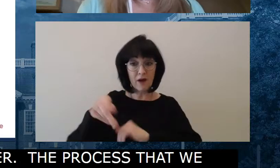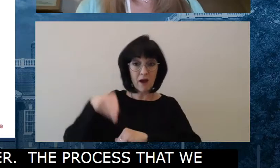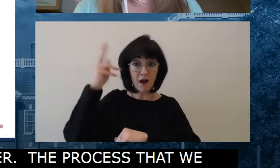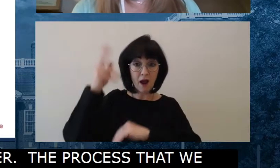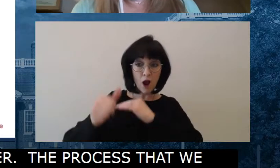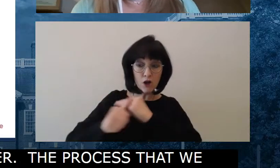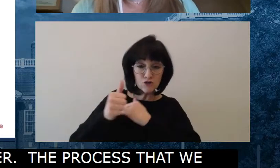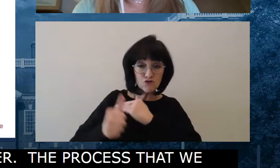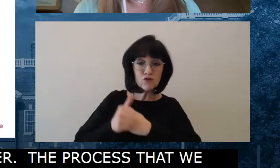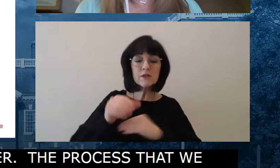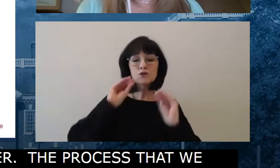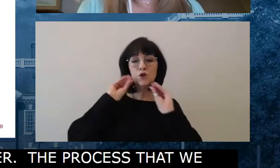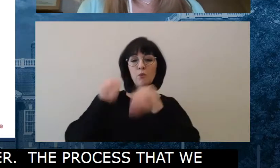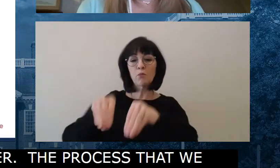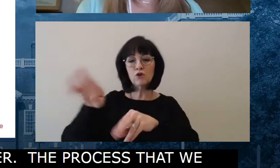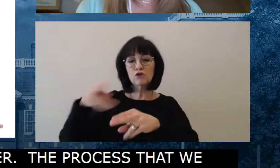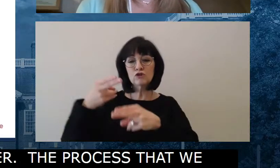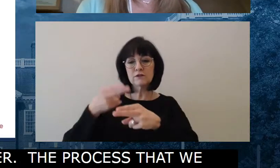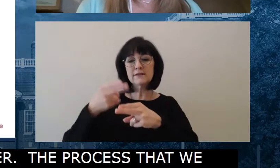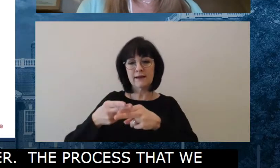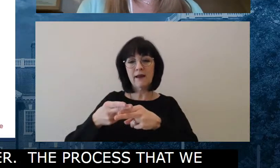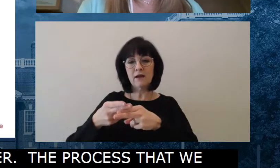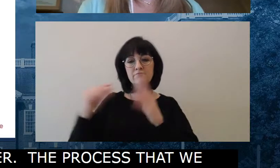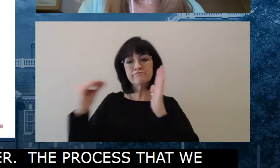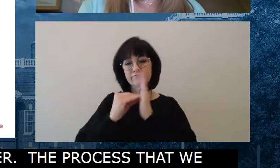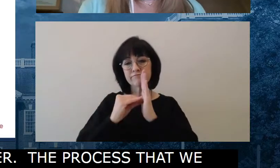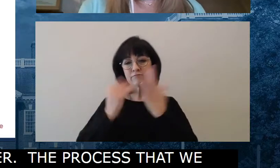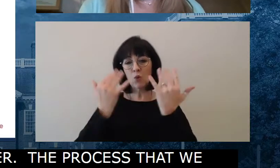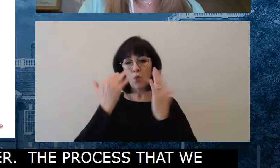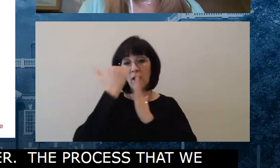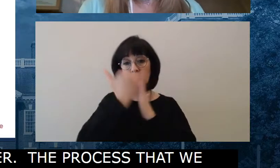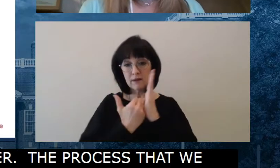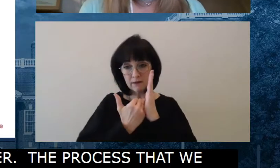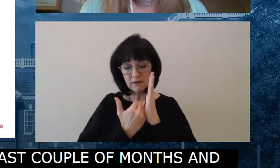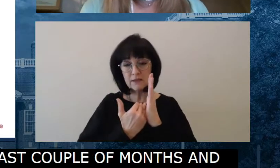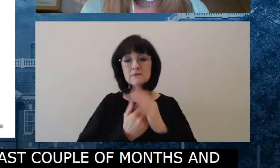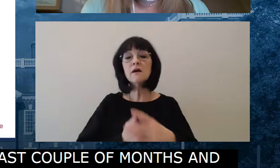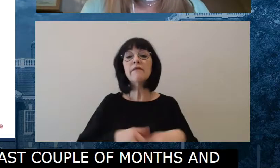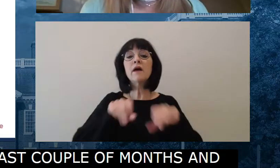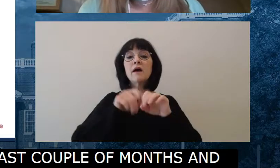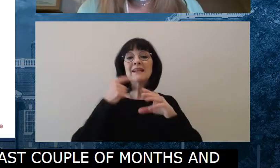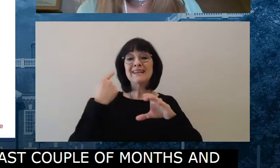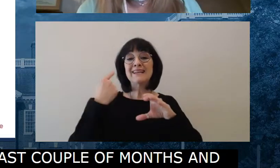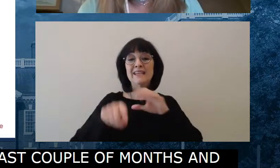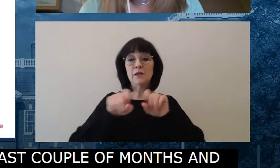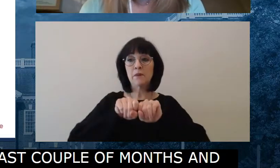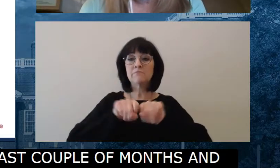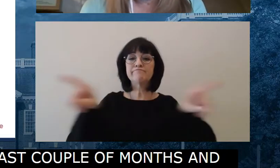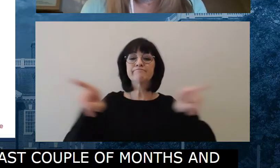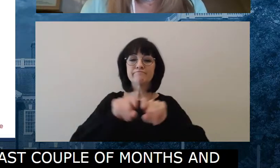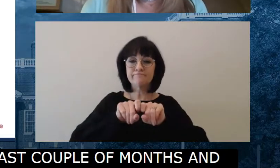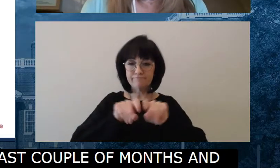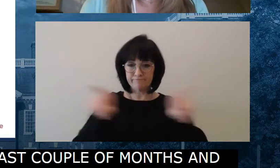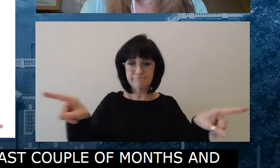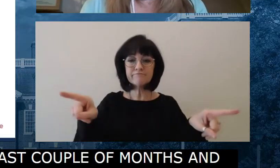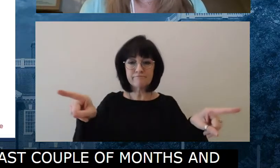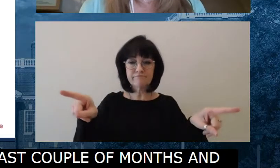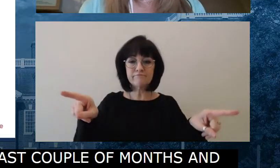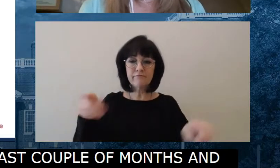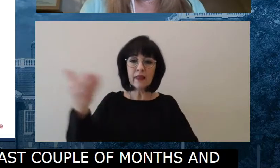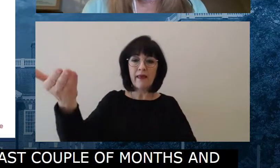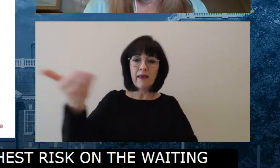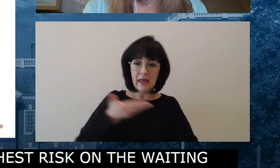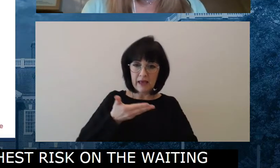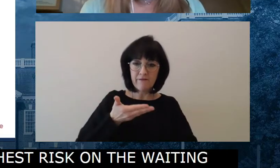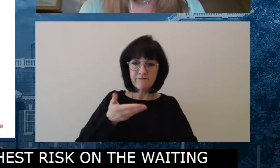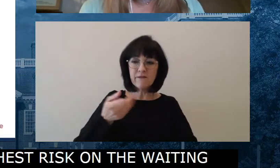list, will begin to receive invitations to our state-run